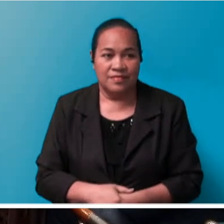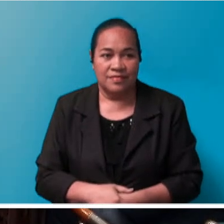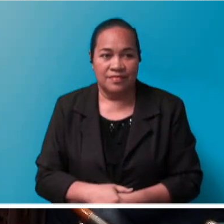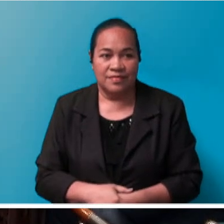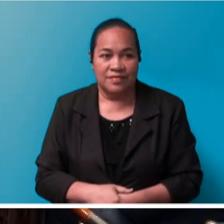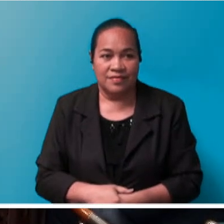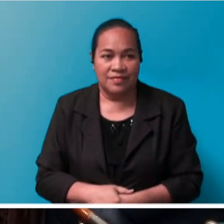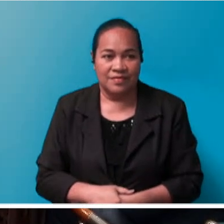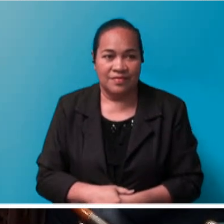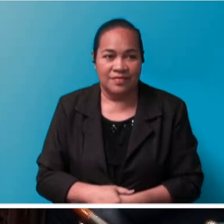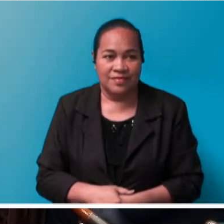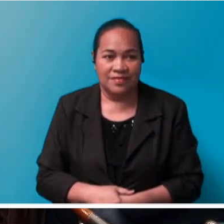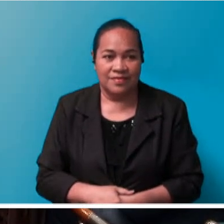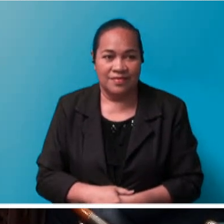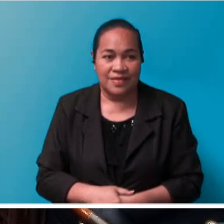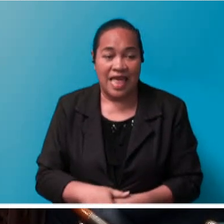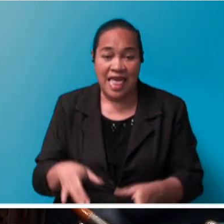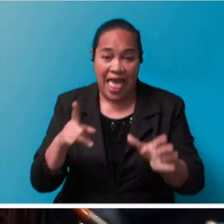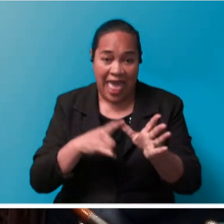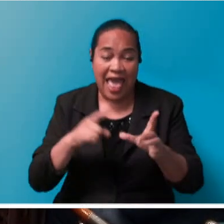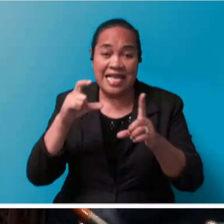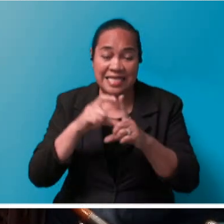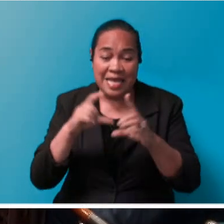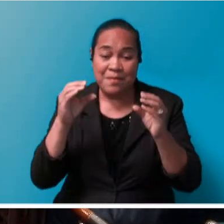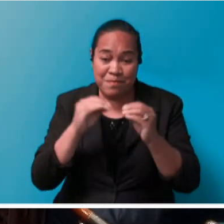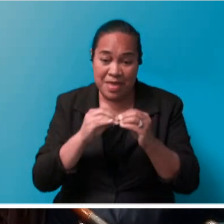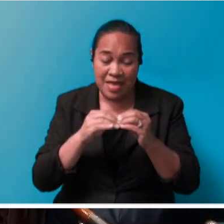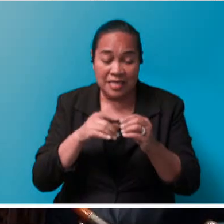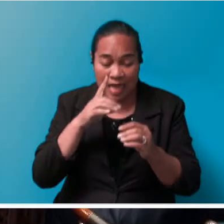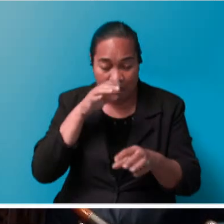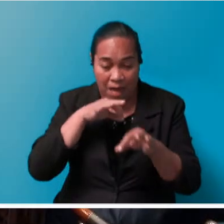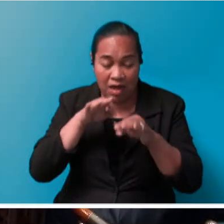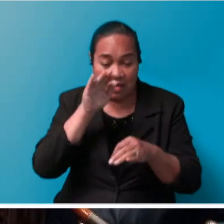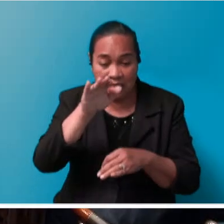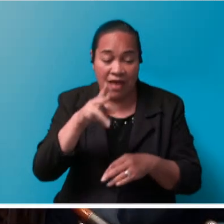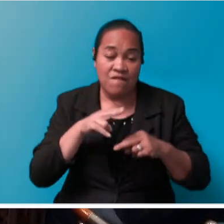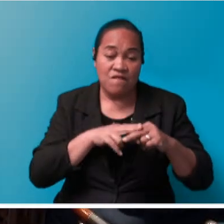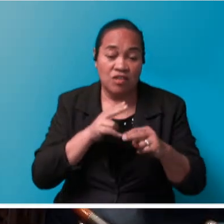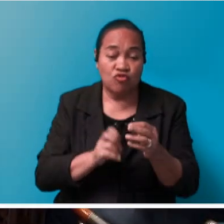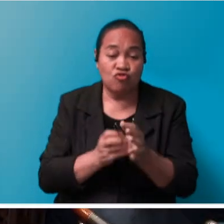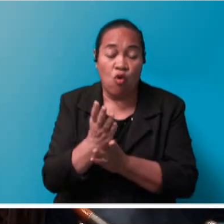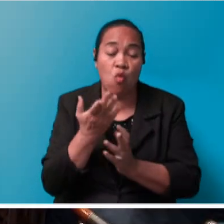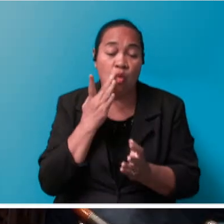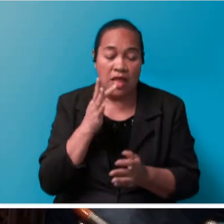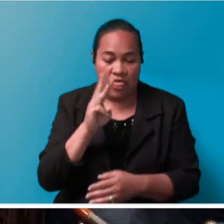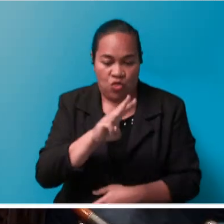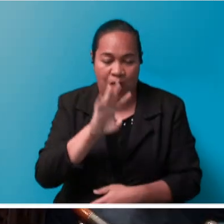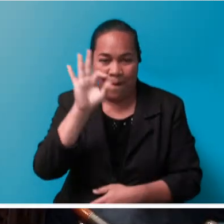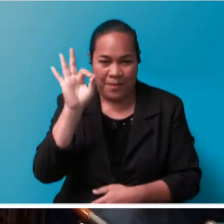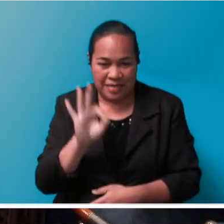Mr. Speaker, the ADB has projected Fiji's growth at 3% in